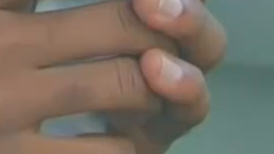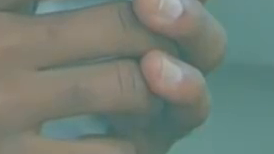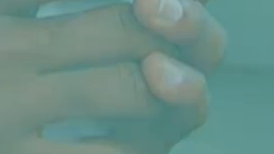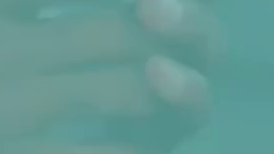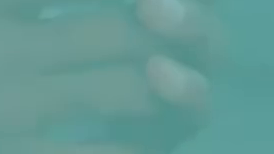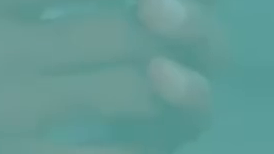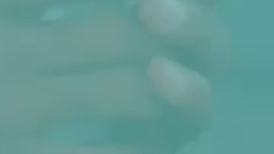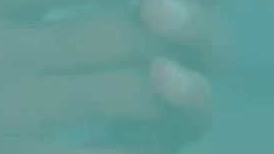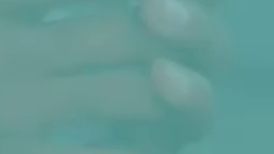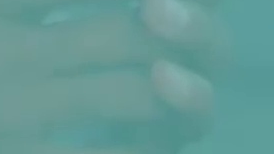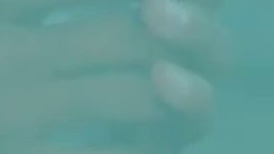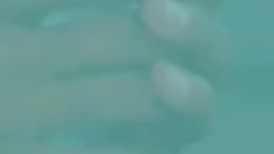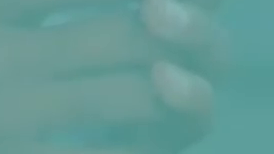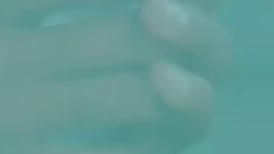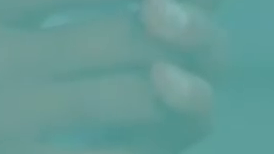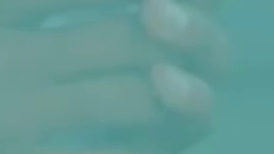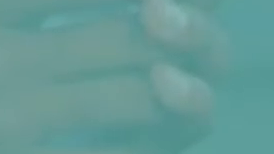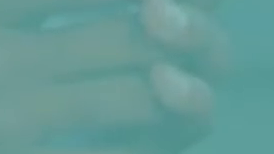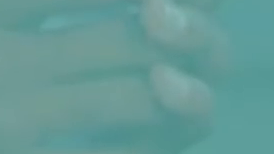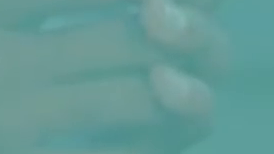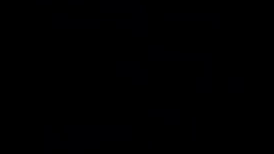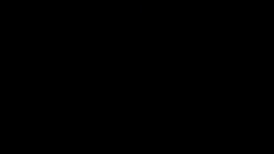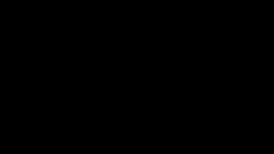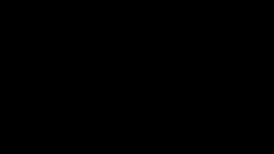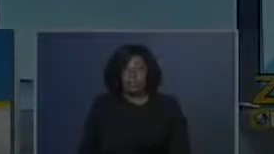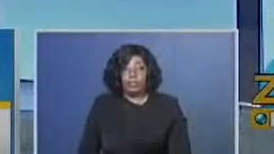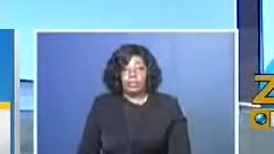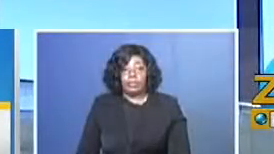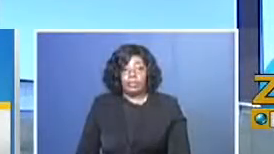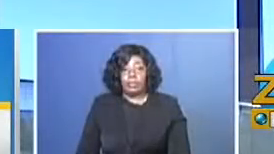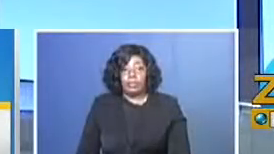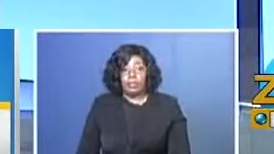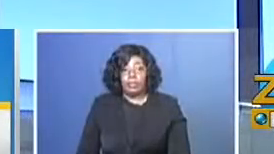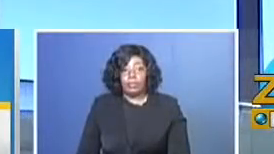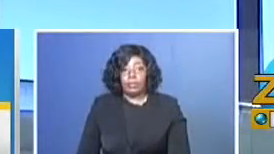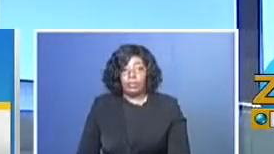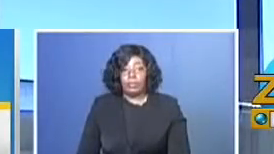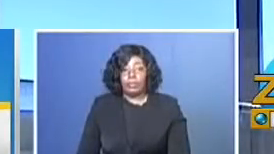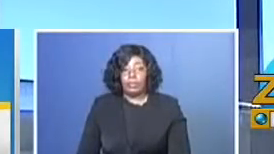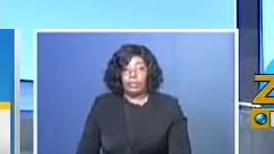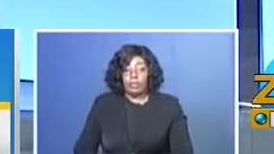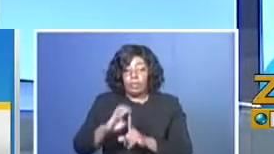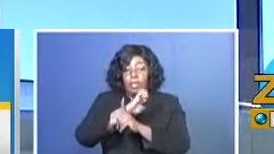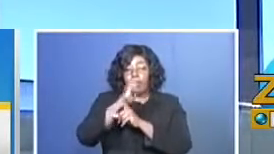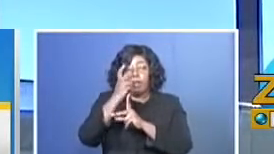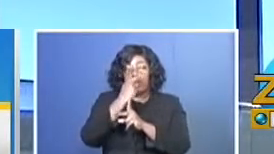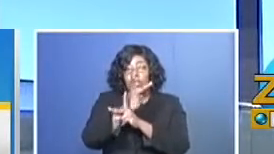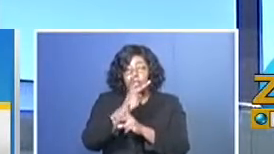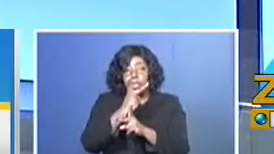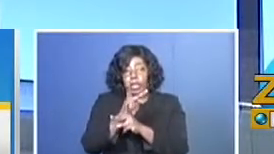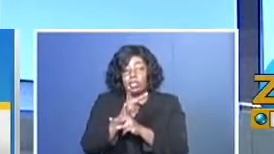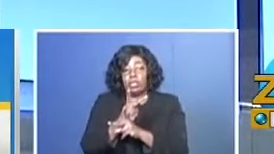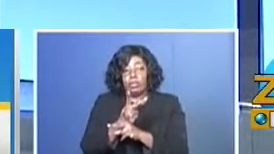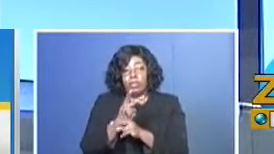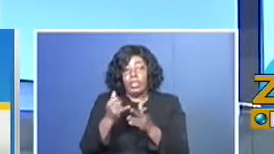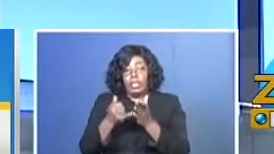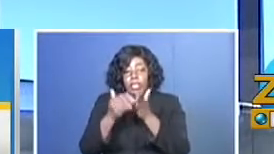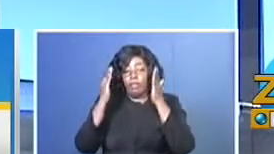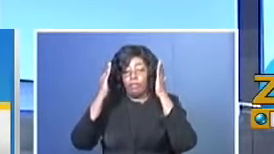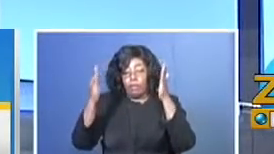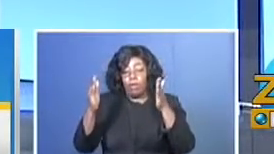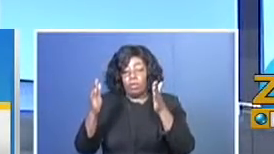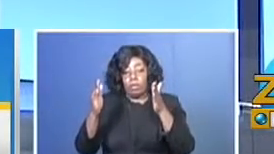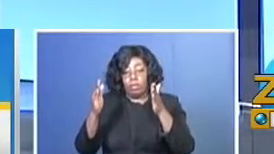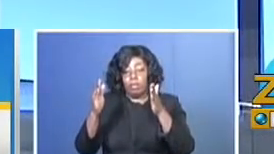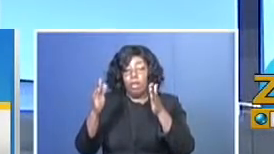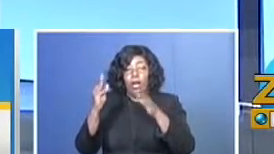I was straight. Oh, shoot. Environmental protection, the focus of a Ministry of